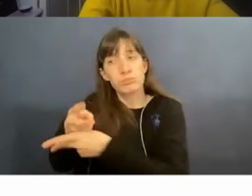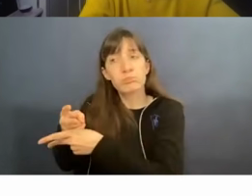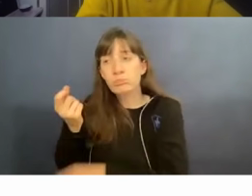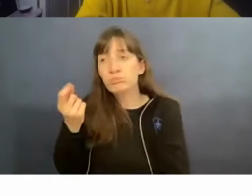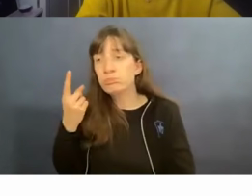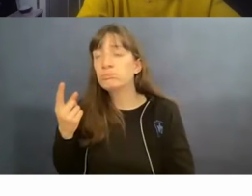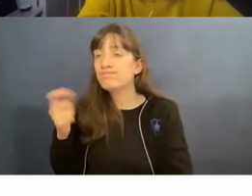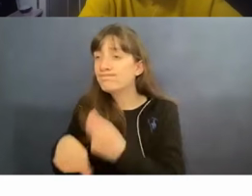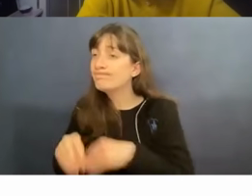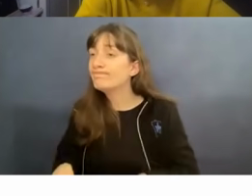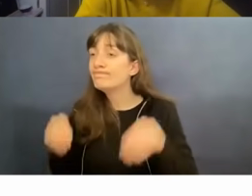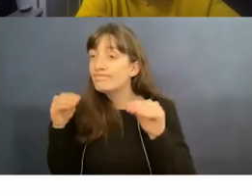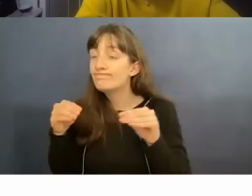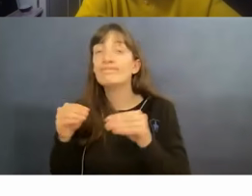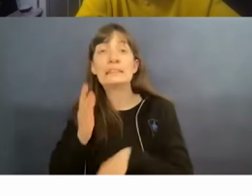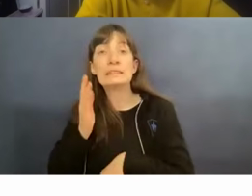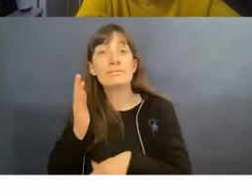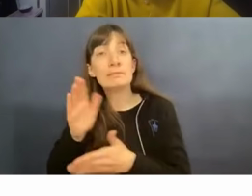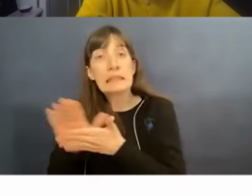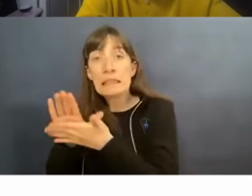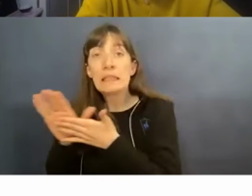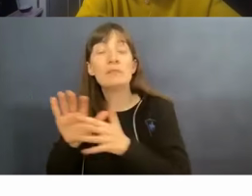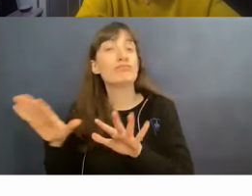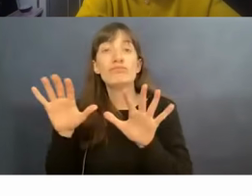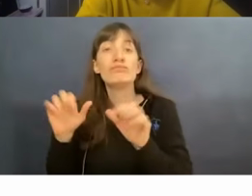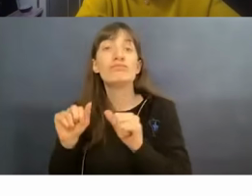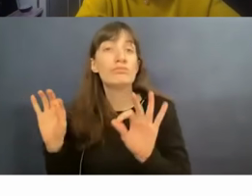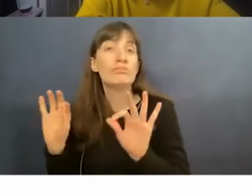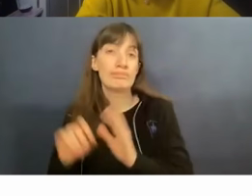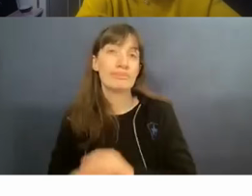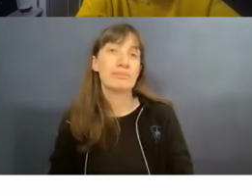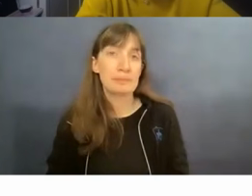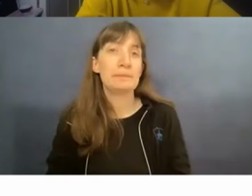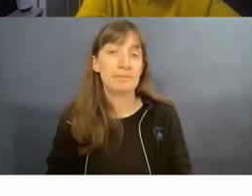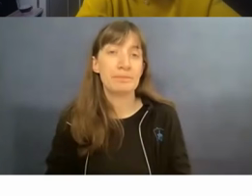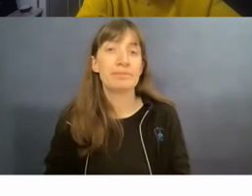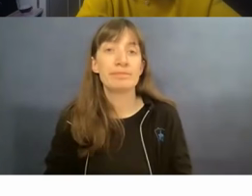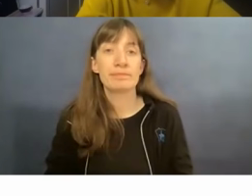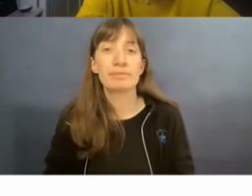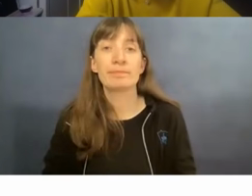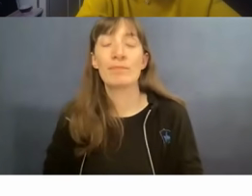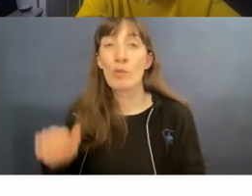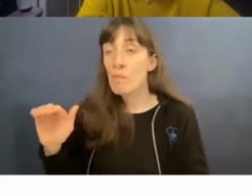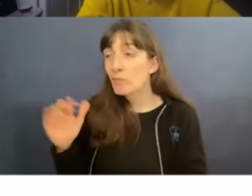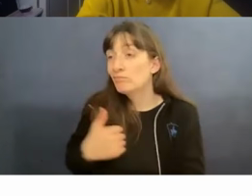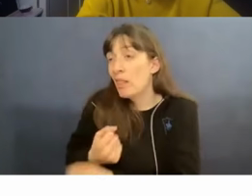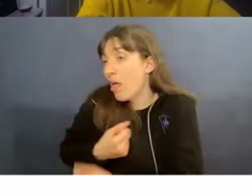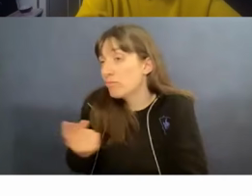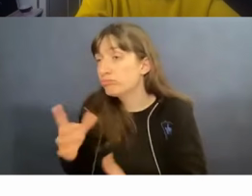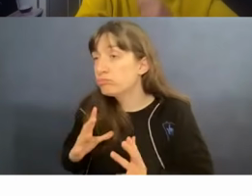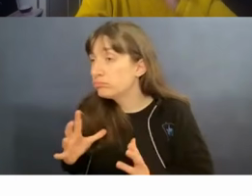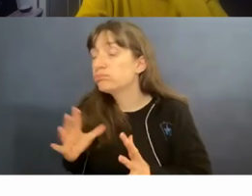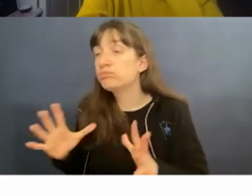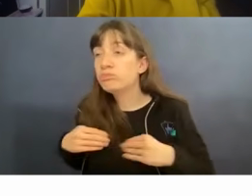they get fresh clothes and things too, and that a reminder that they're loved too. So those are some